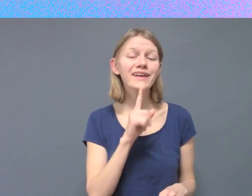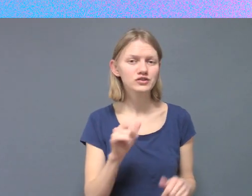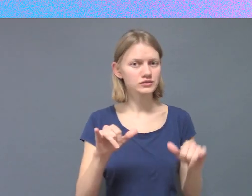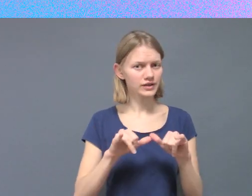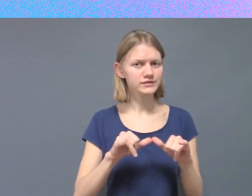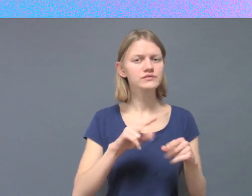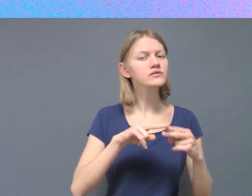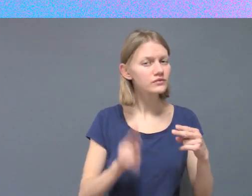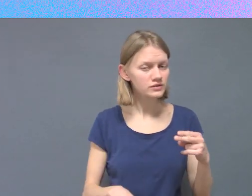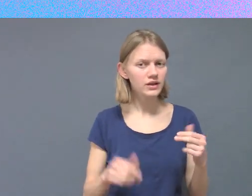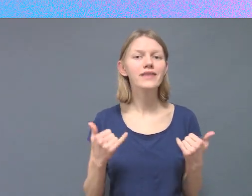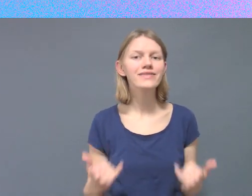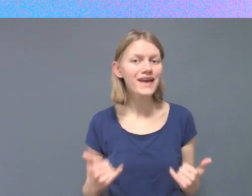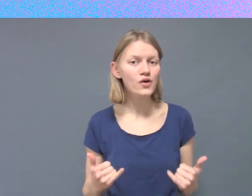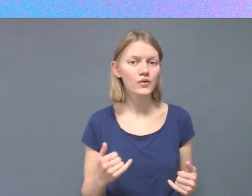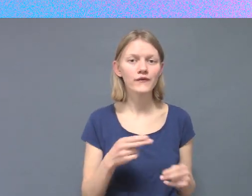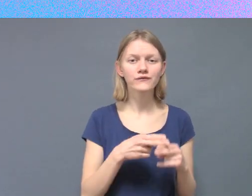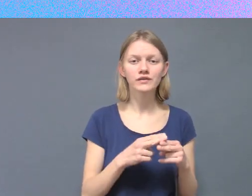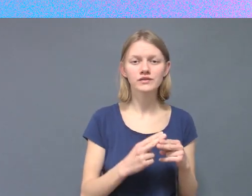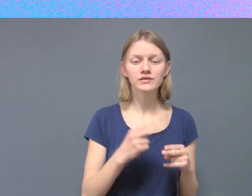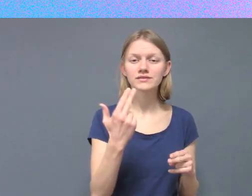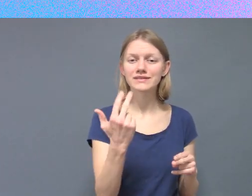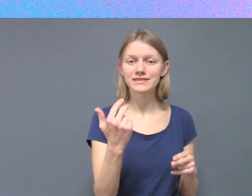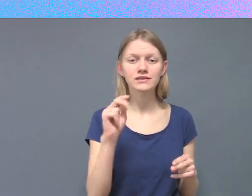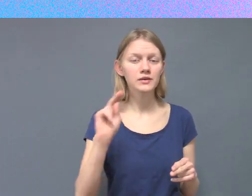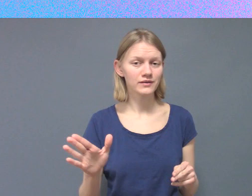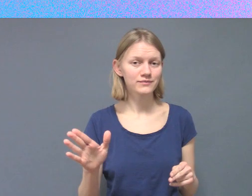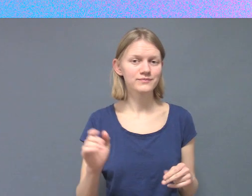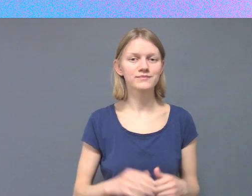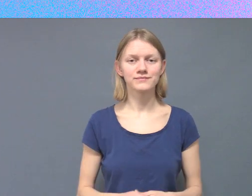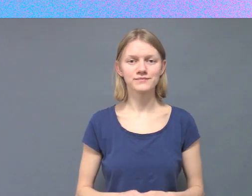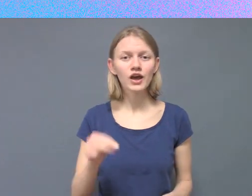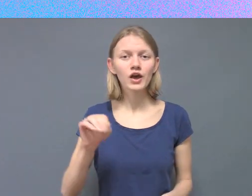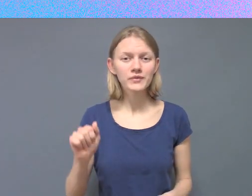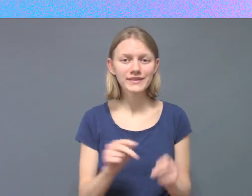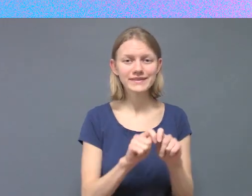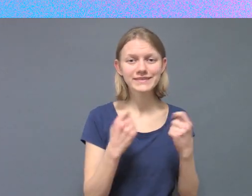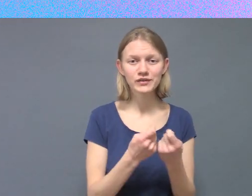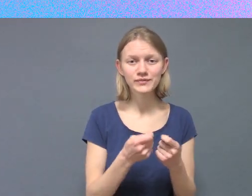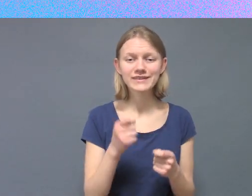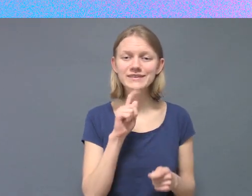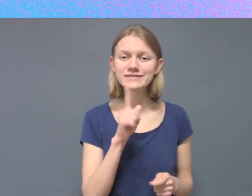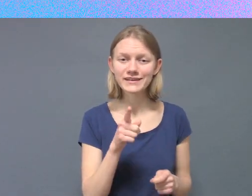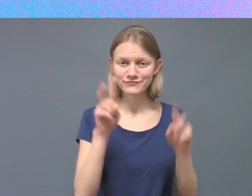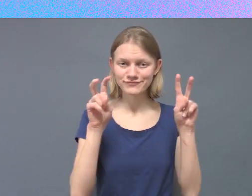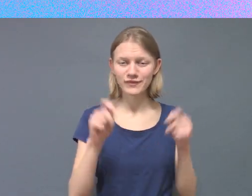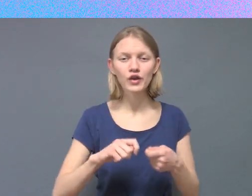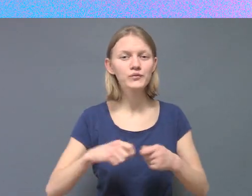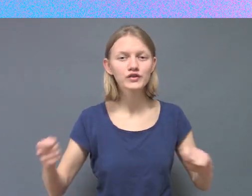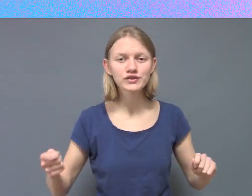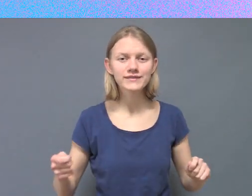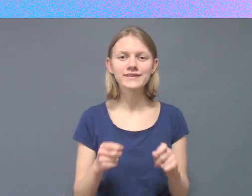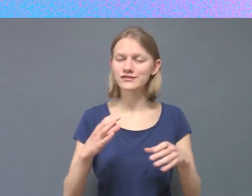in size. Well, actually, the size is decreasing, and at this very moment it is only 13 kilobytes.